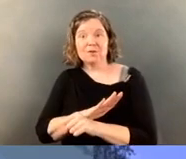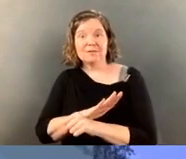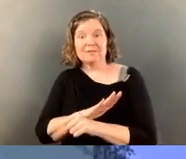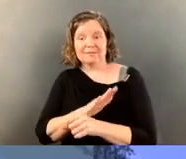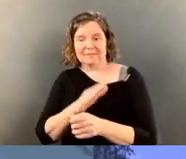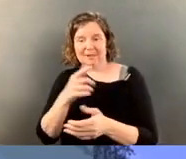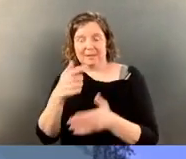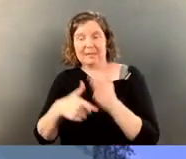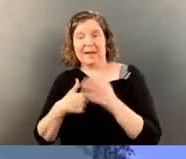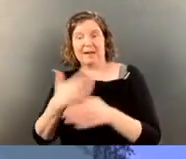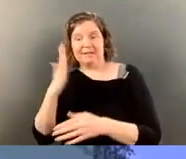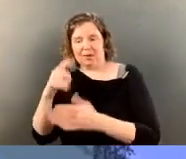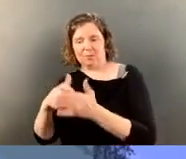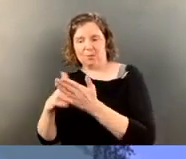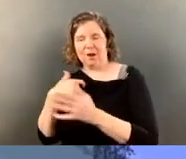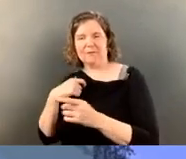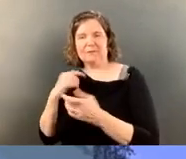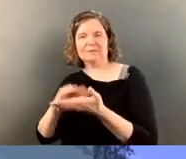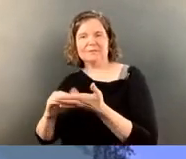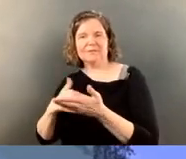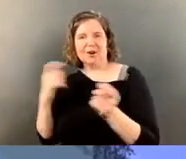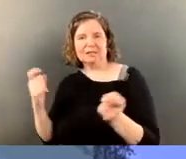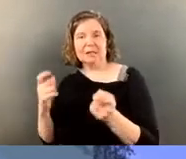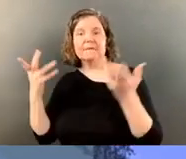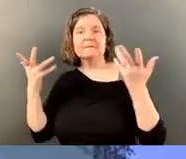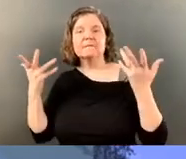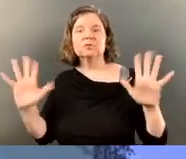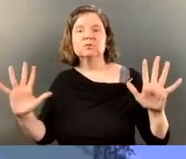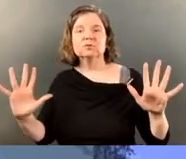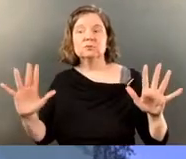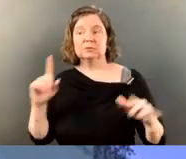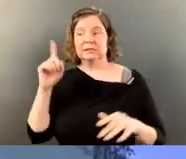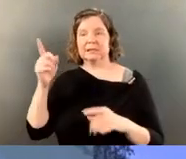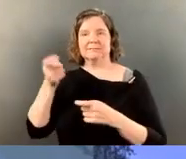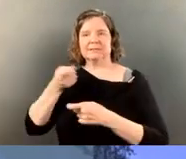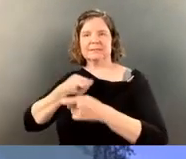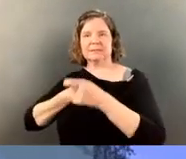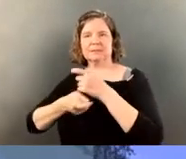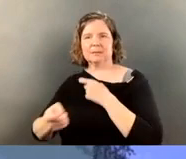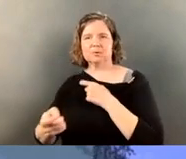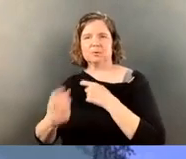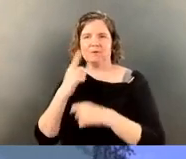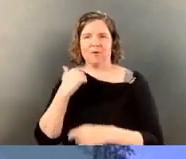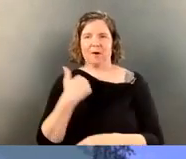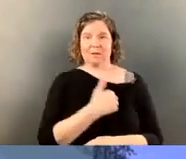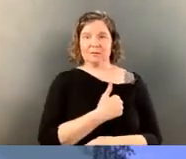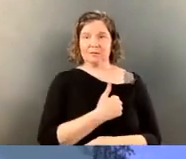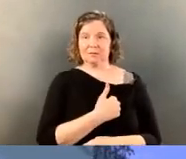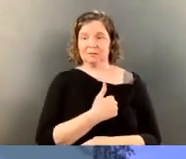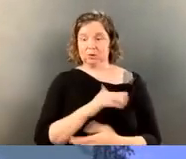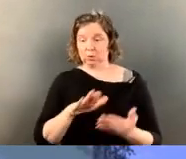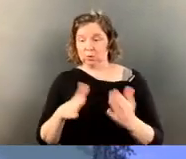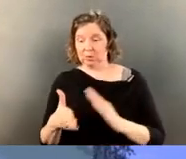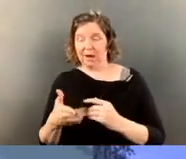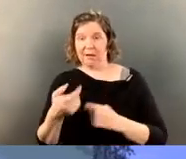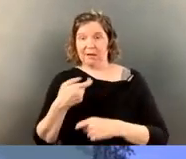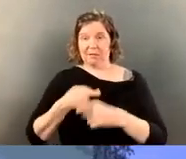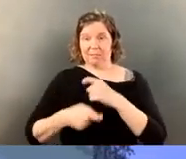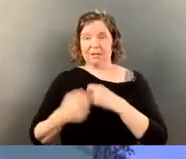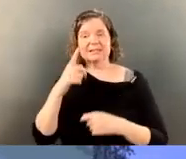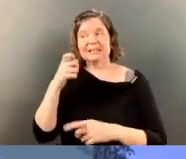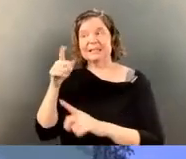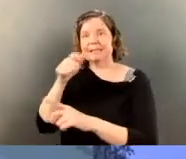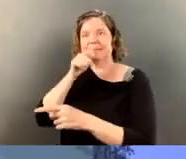to forgive us of our sins was finished. That he was the substitute for us to die in our place. See,